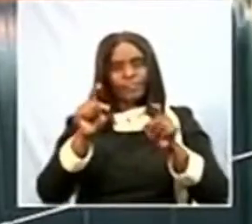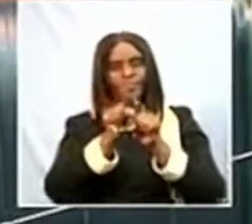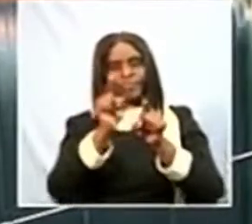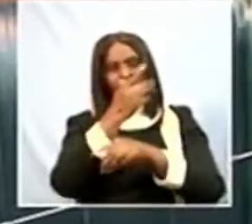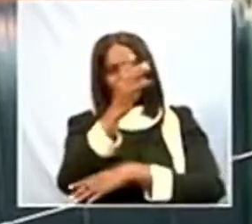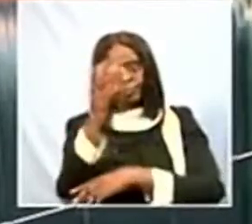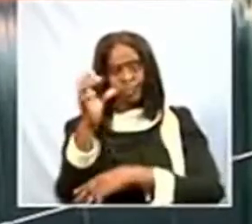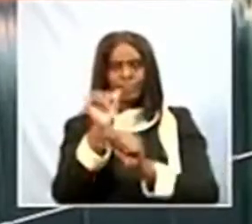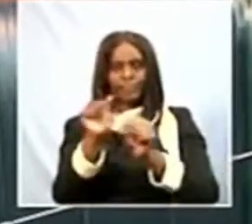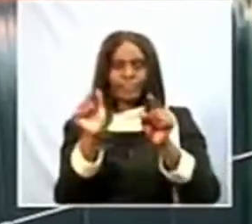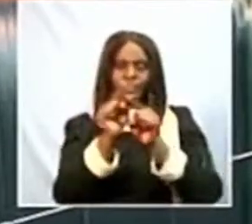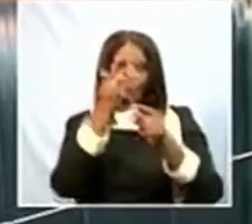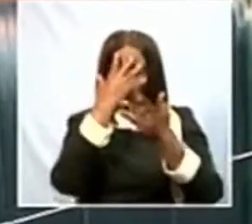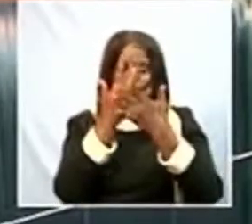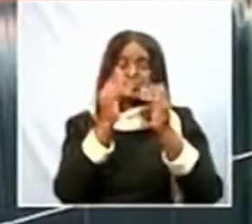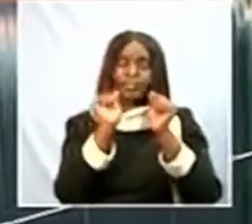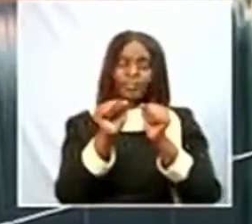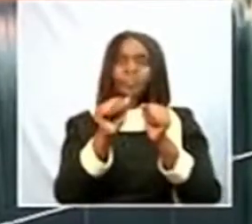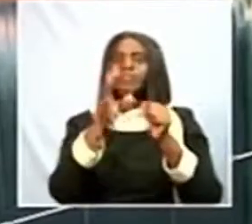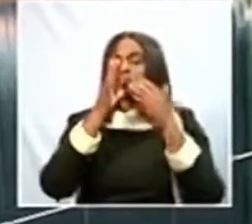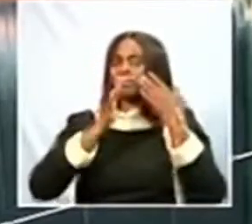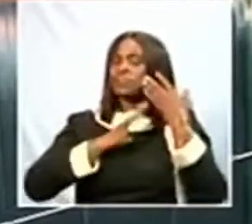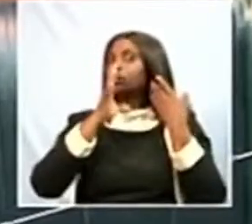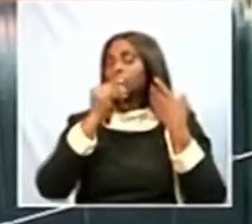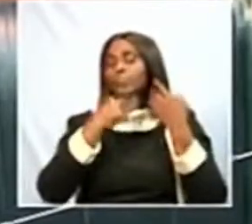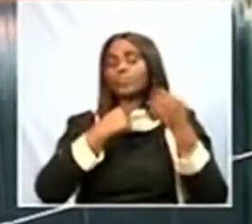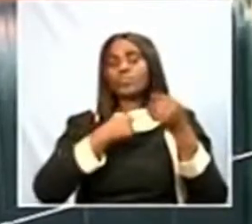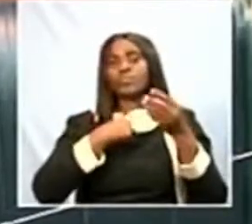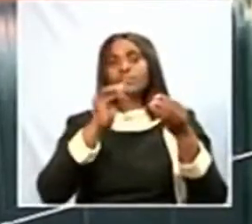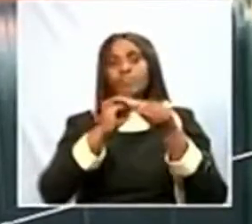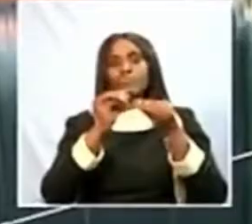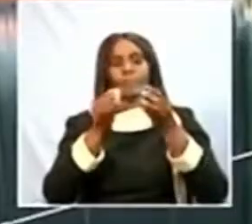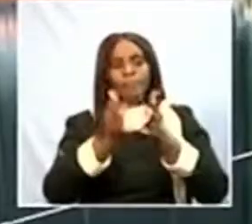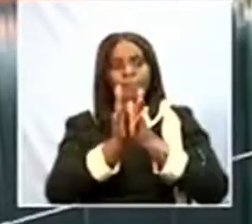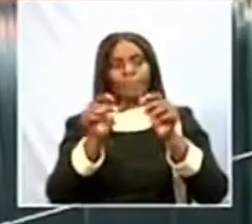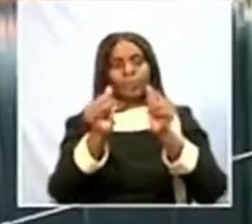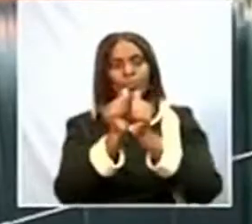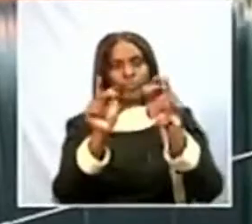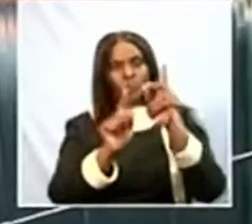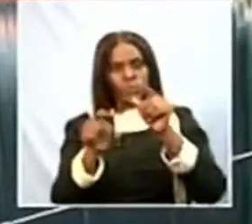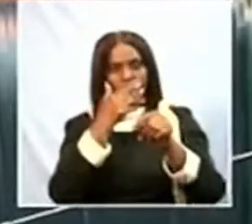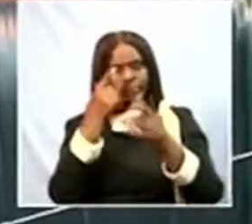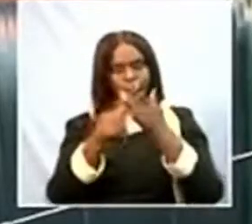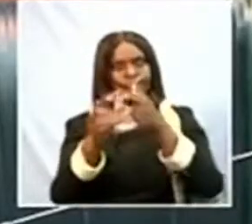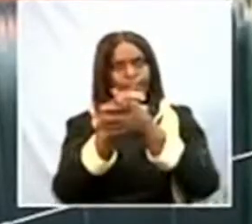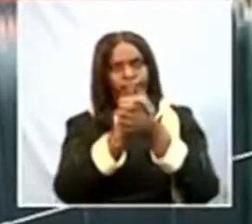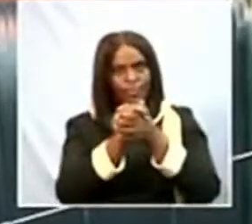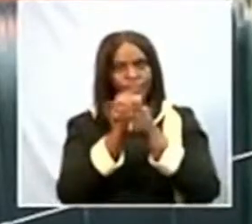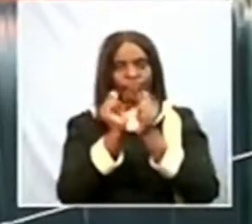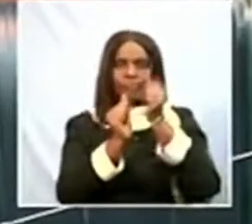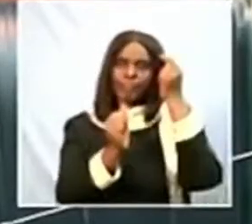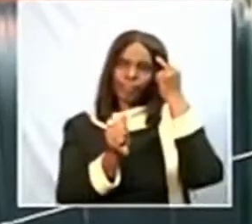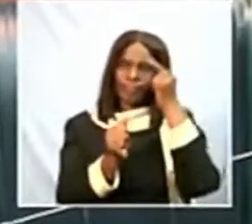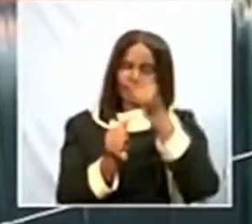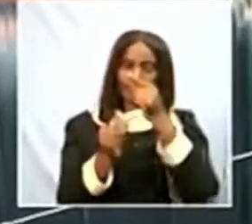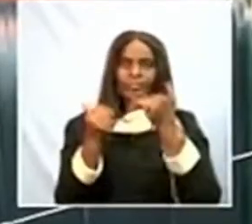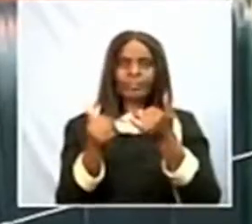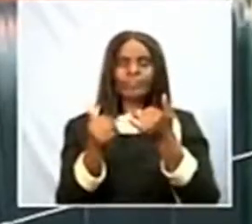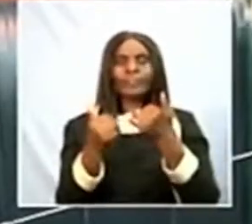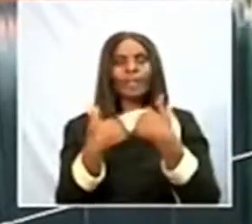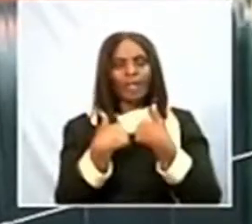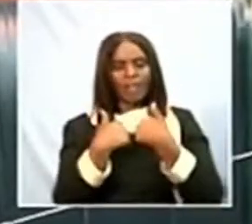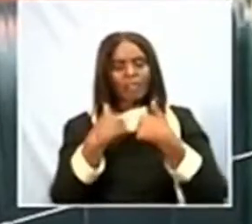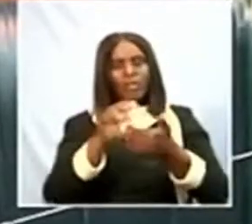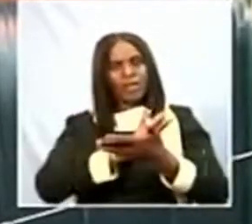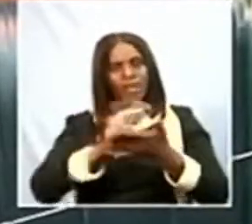may be arrested. Madam Speaker, I furthermore urge the government, the general public, to collaborate with the government, thereby we will have a